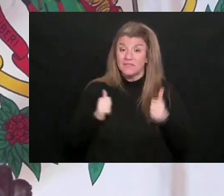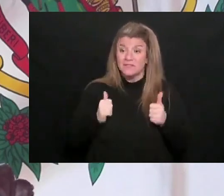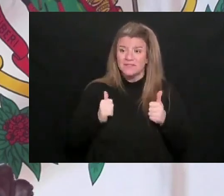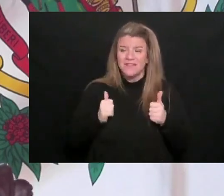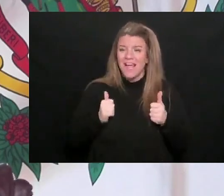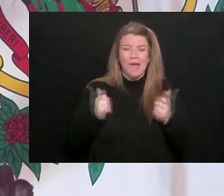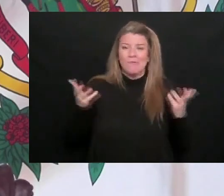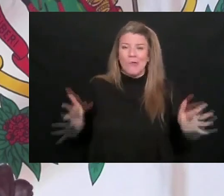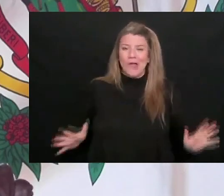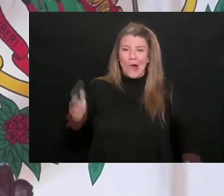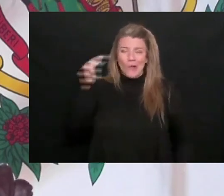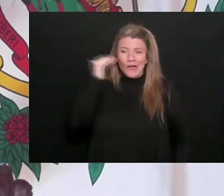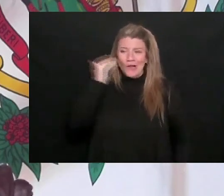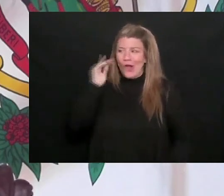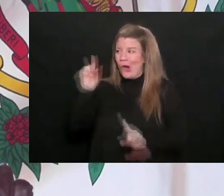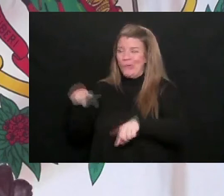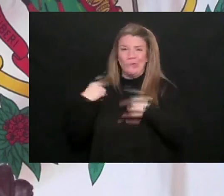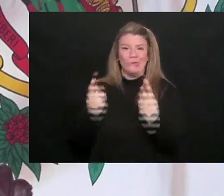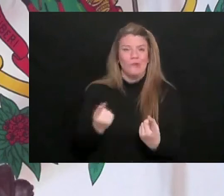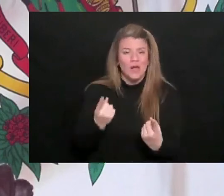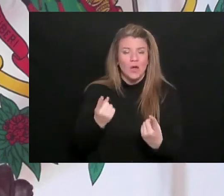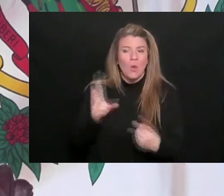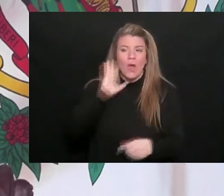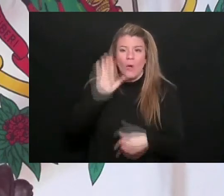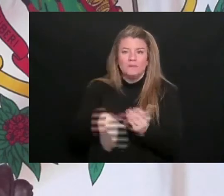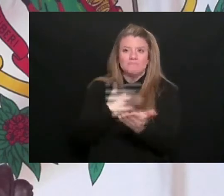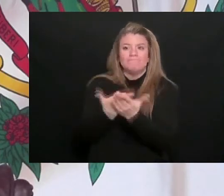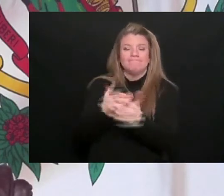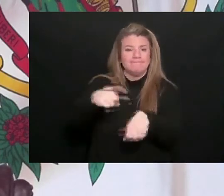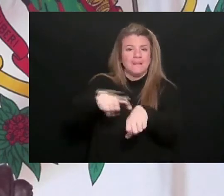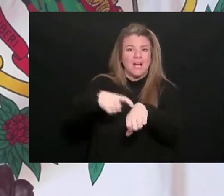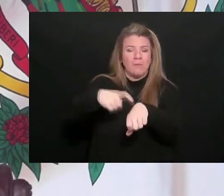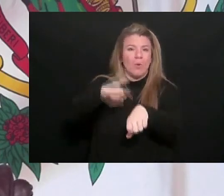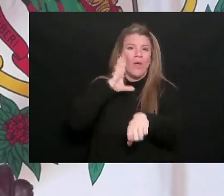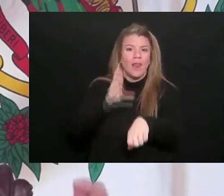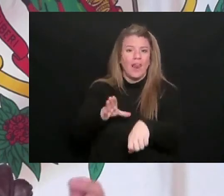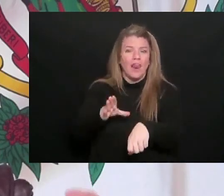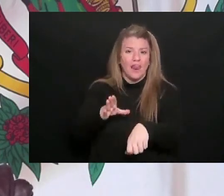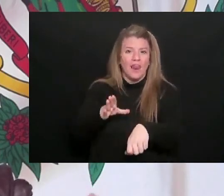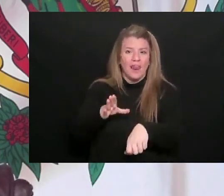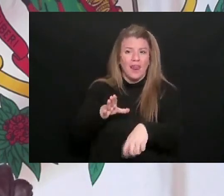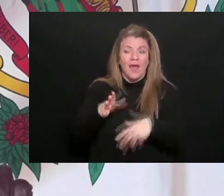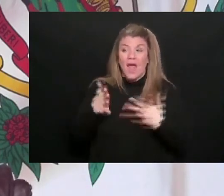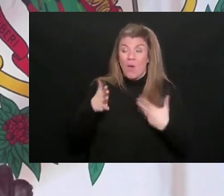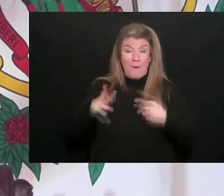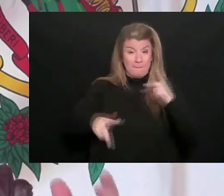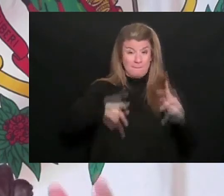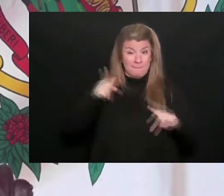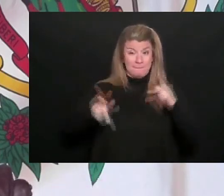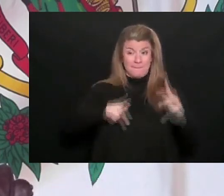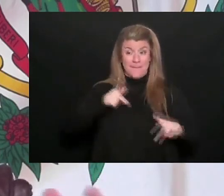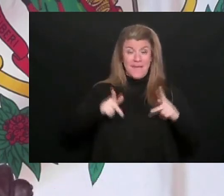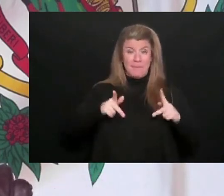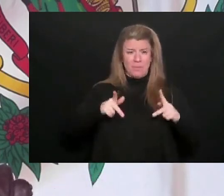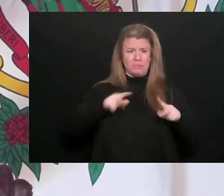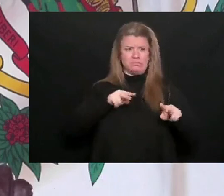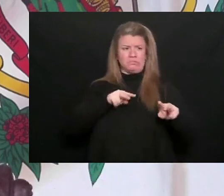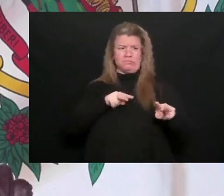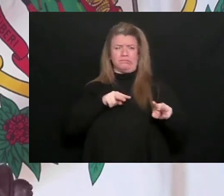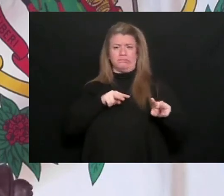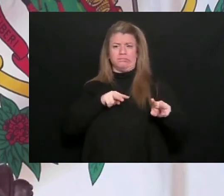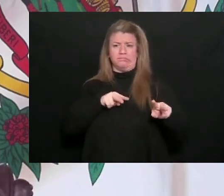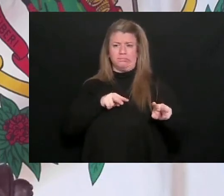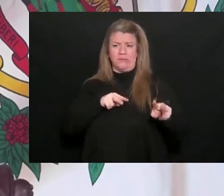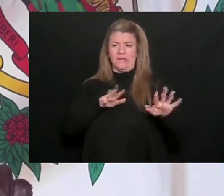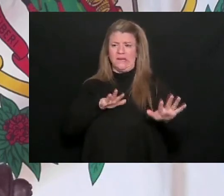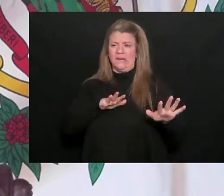all along that we were going to reach a point in time where people would be very reluctant